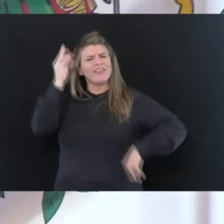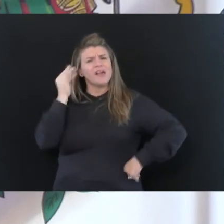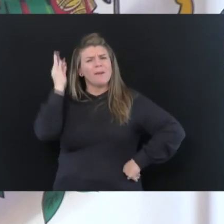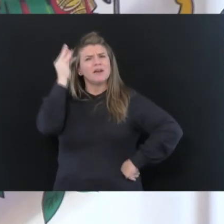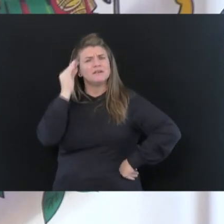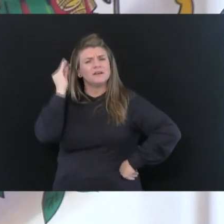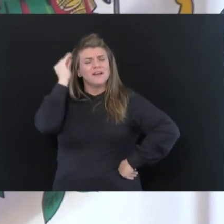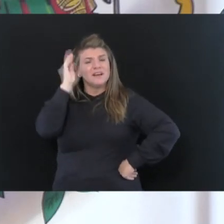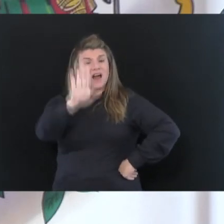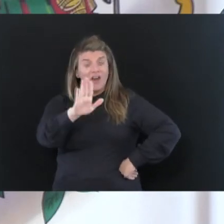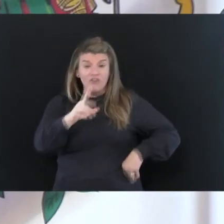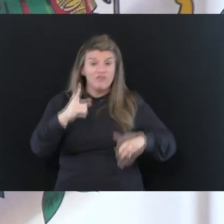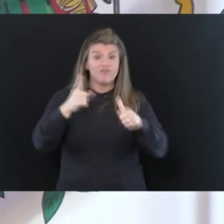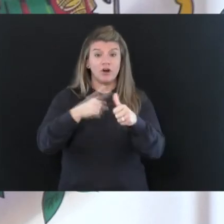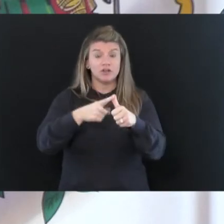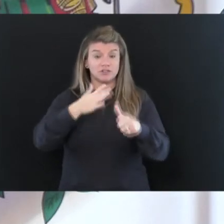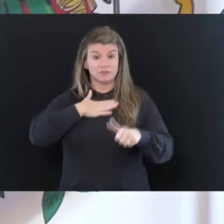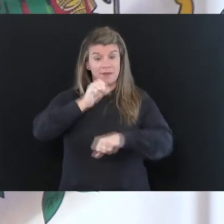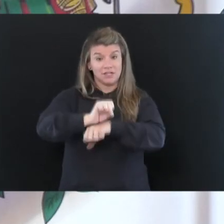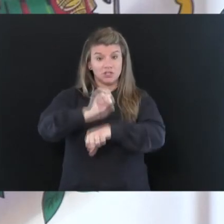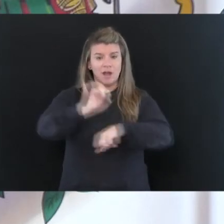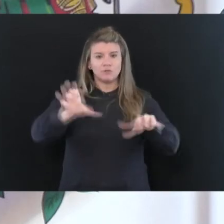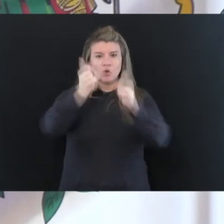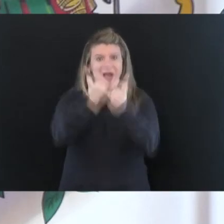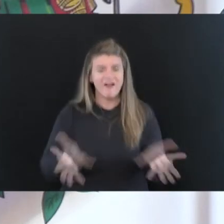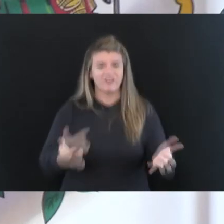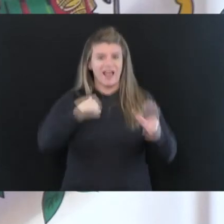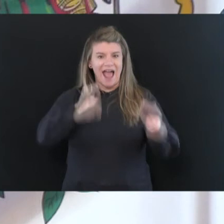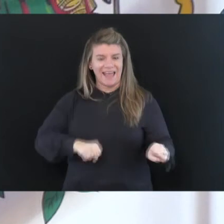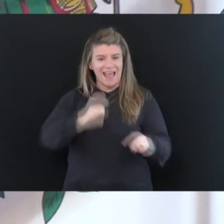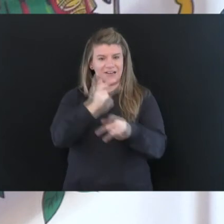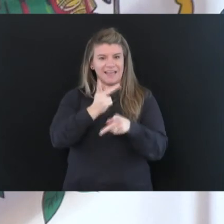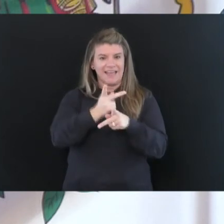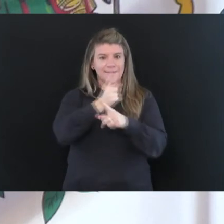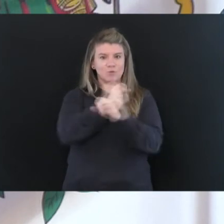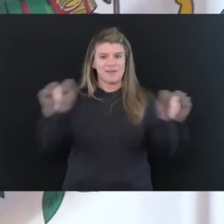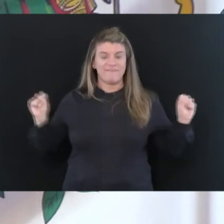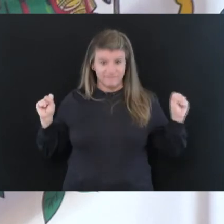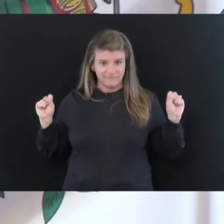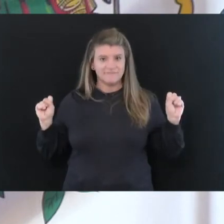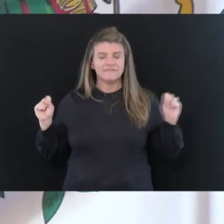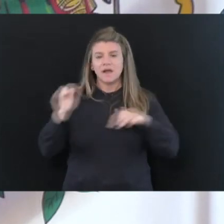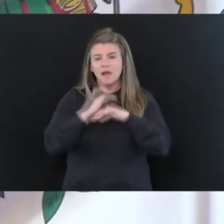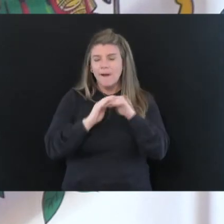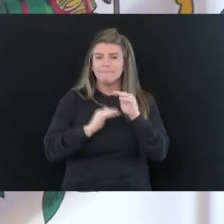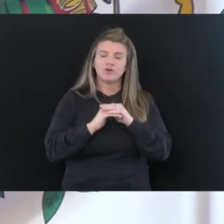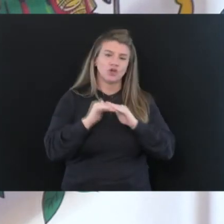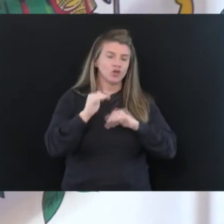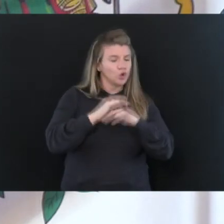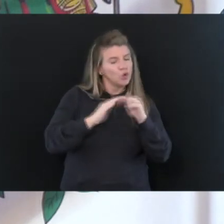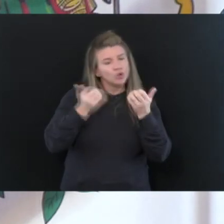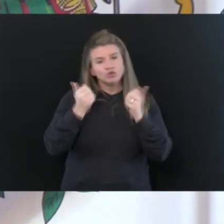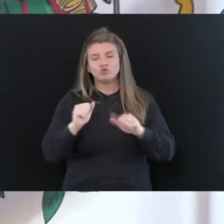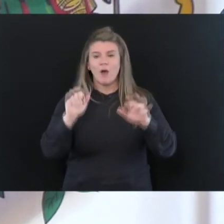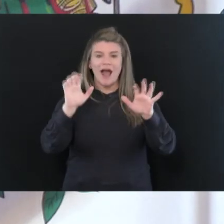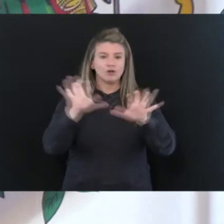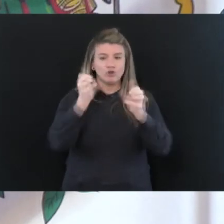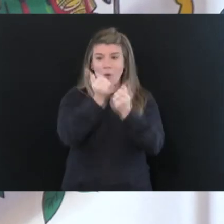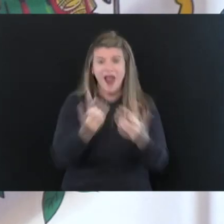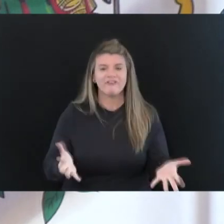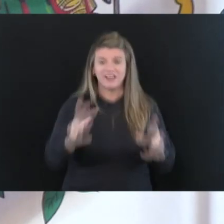and foremost is to try to do everything within my power to keep you safe, to comfort you, to try absolutely to